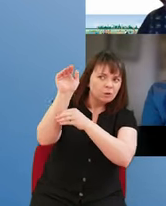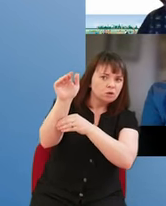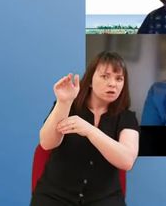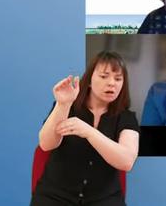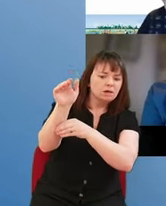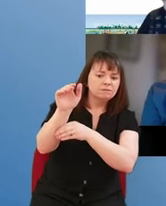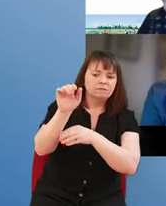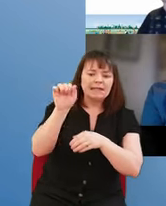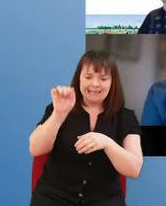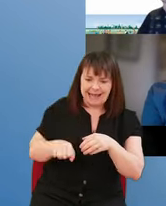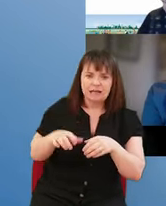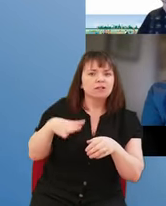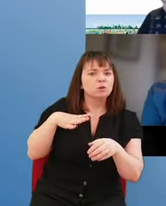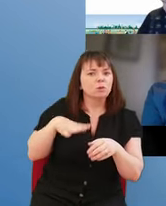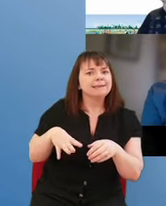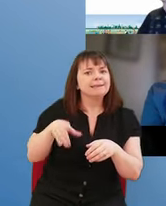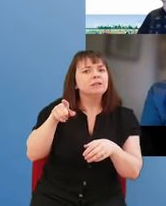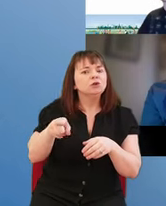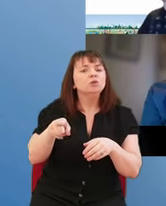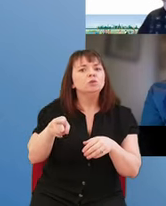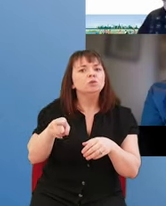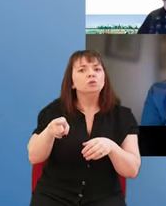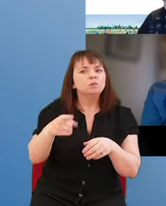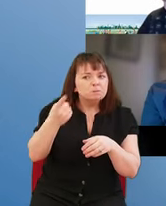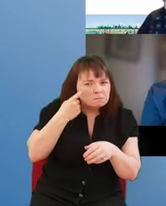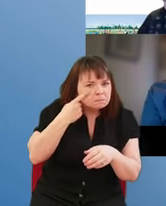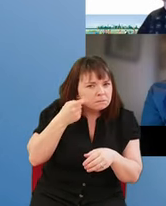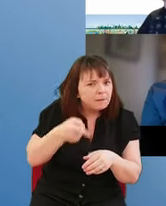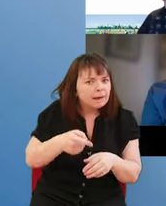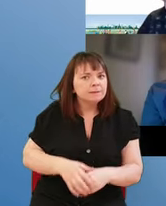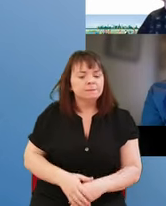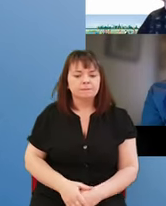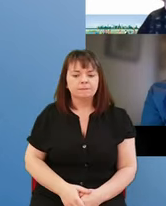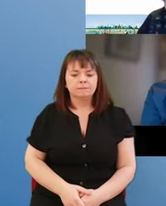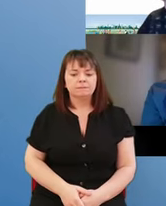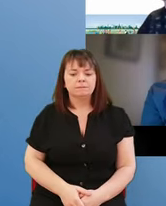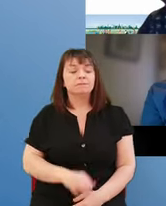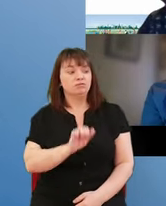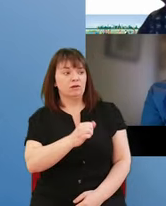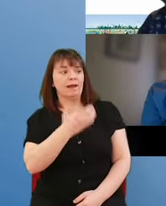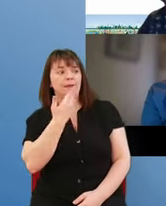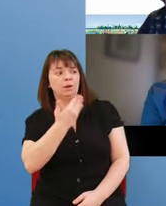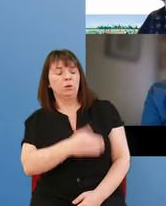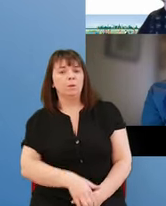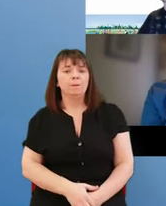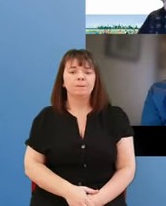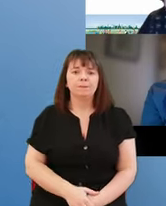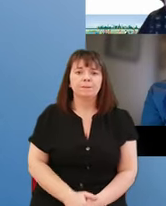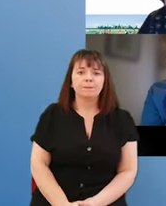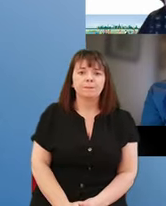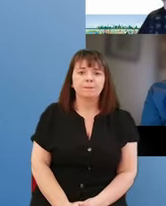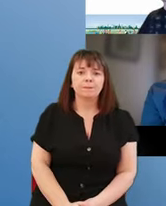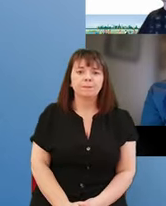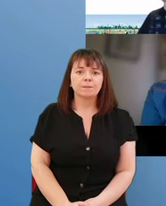Are there any other questions, James? No, thank you very much for the update, James.